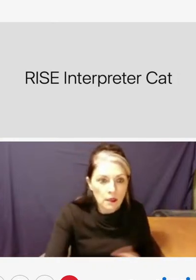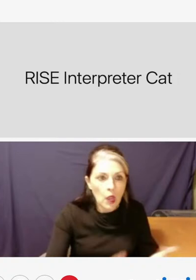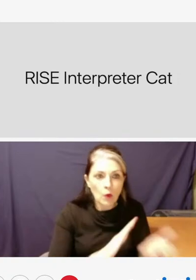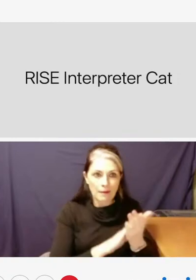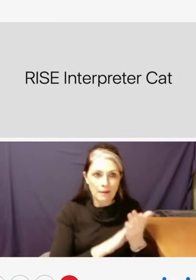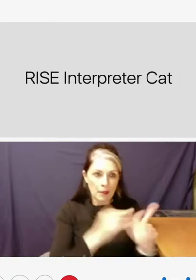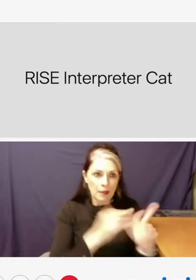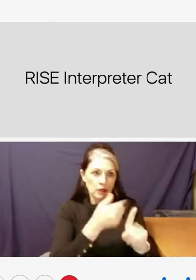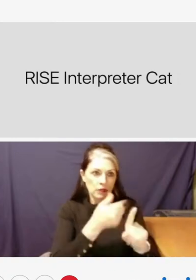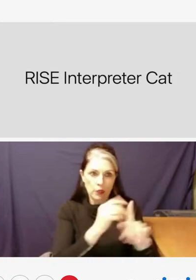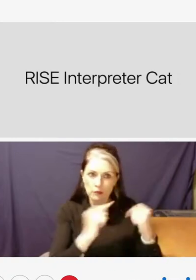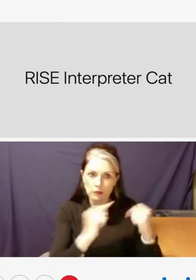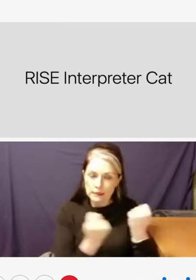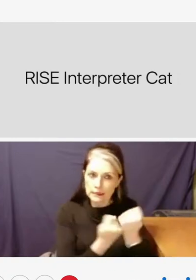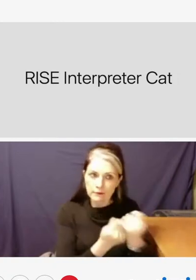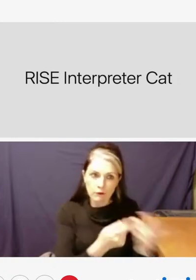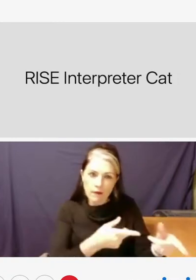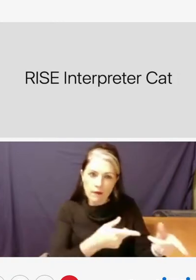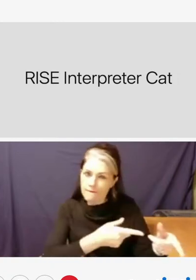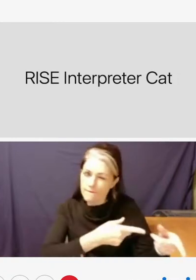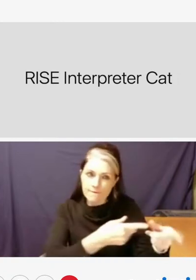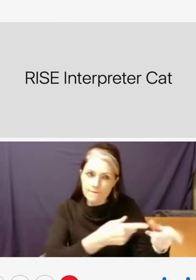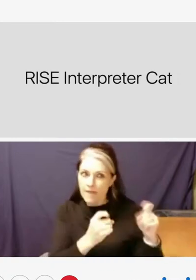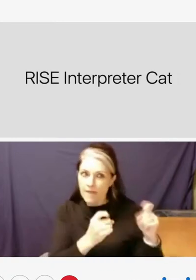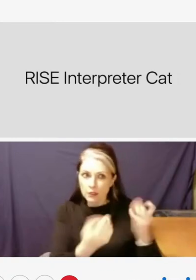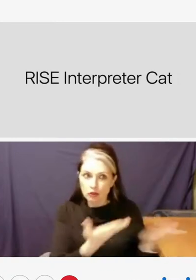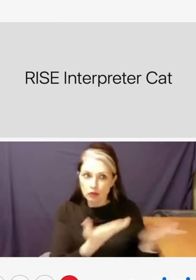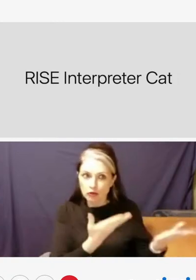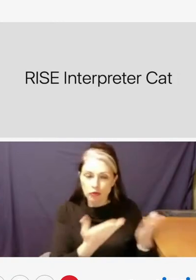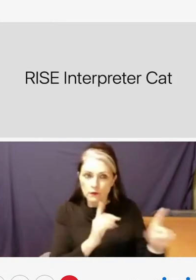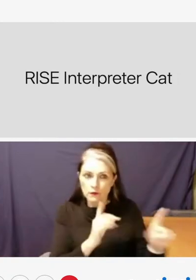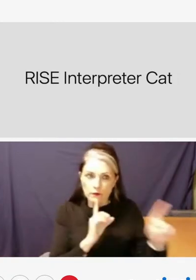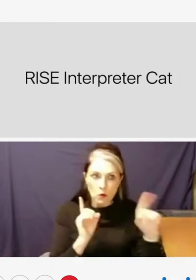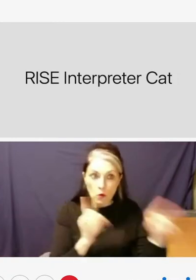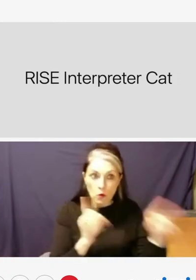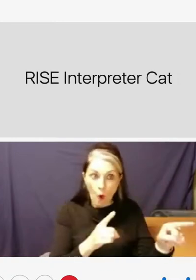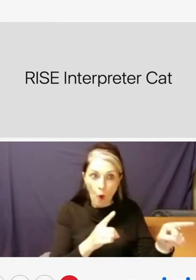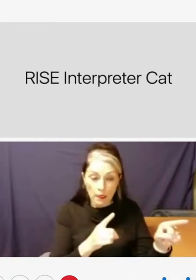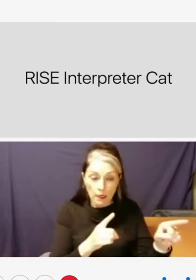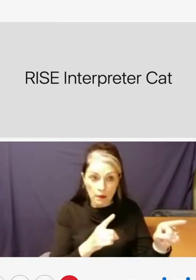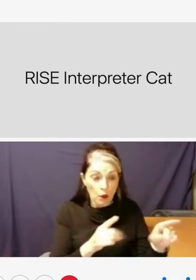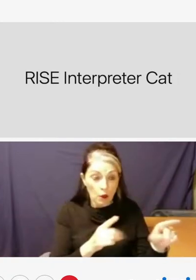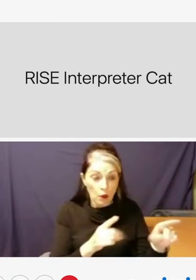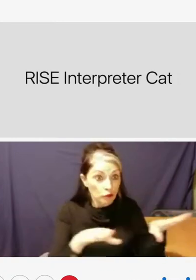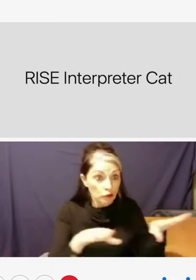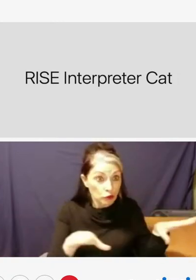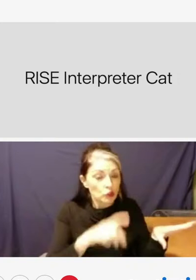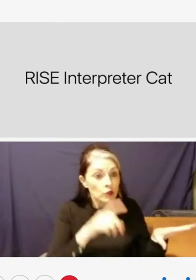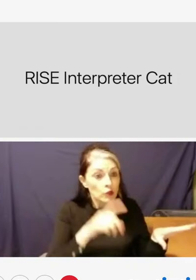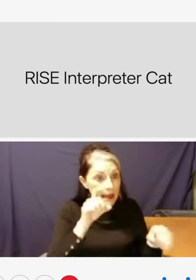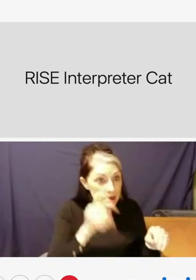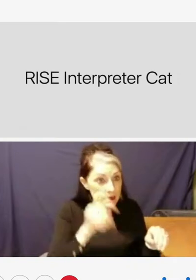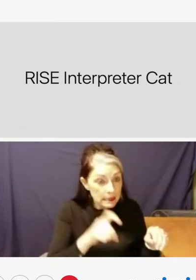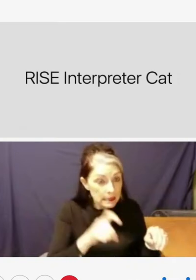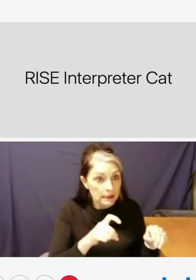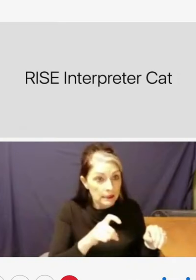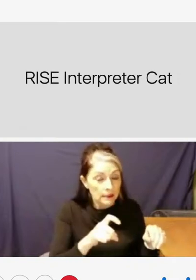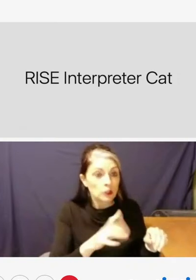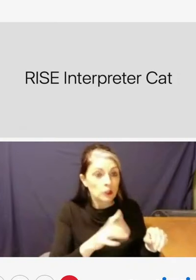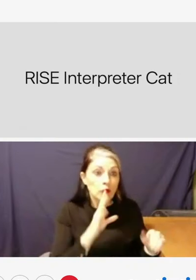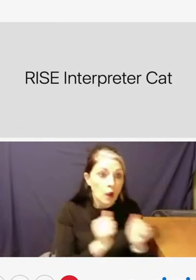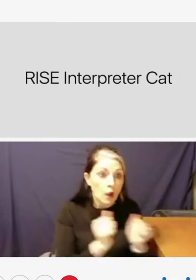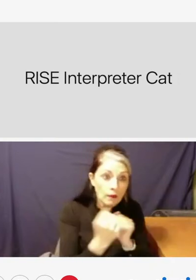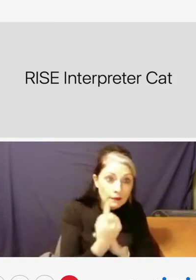fast fast service of getting out there getting uh those kids that needed uh to talk to someone making them feel